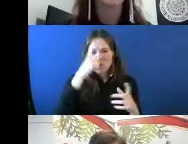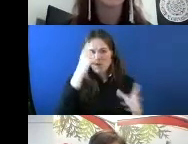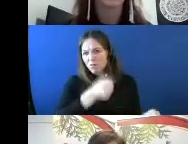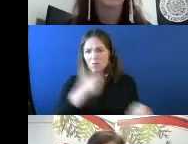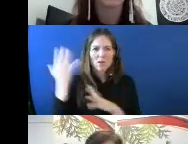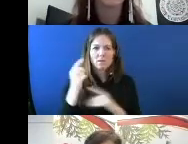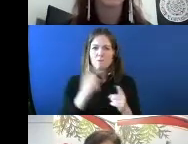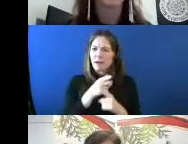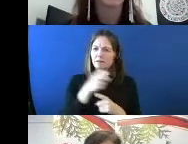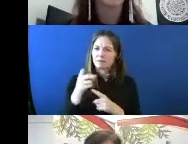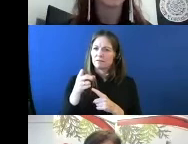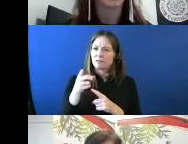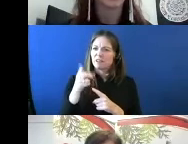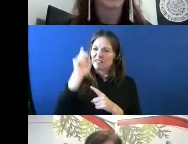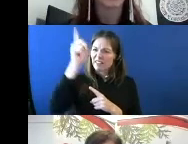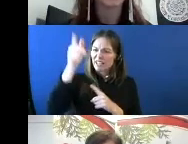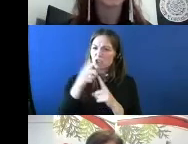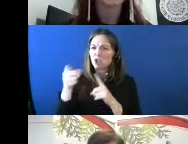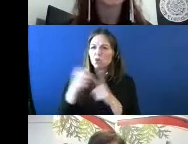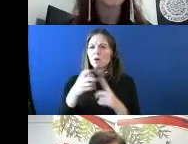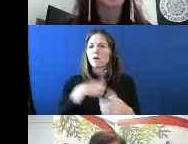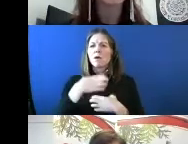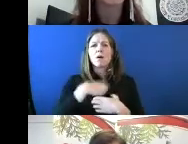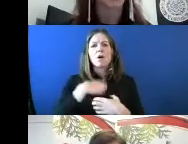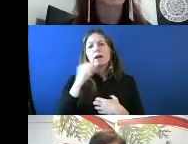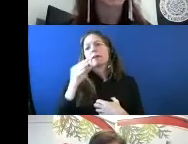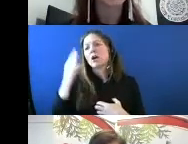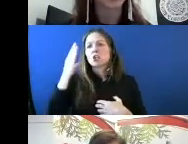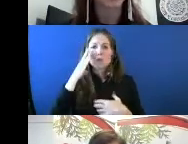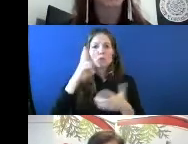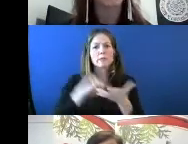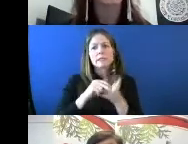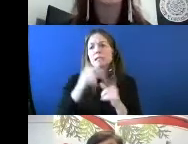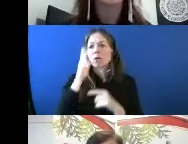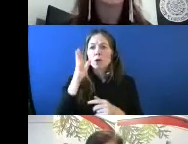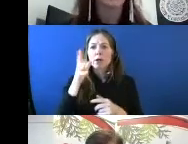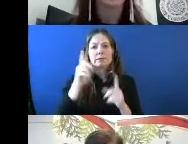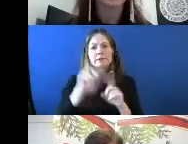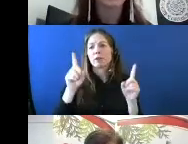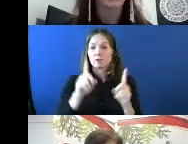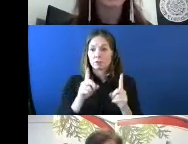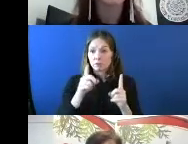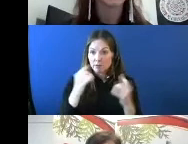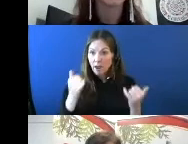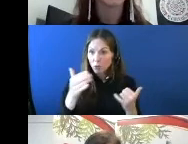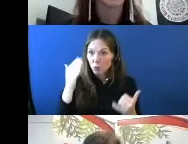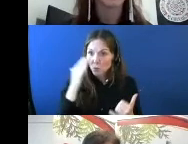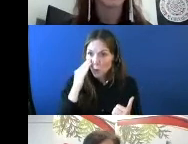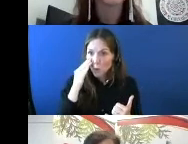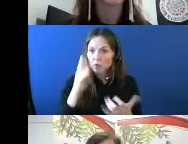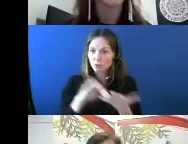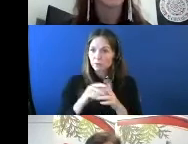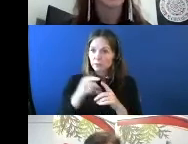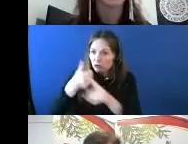if you had only heard the story. You've heard it now." Right? So knowledge is power. Keep listening, keep